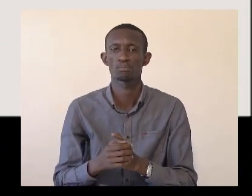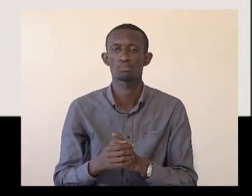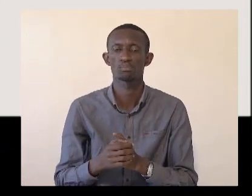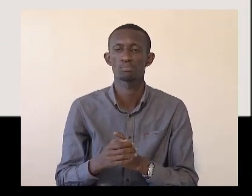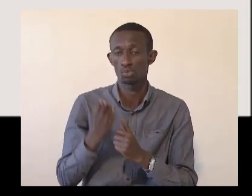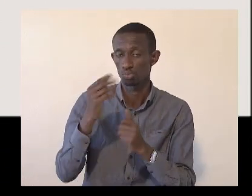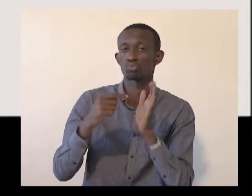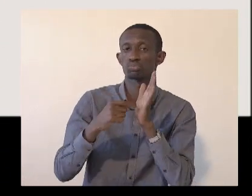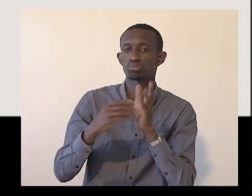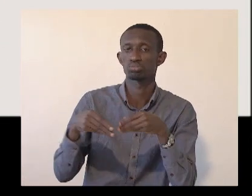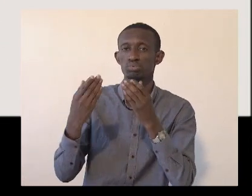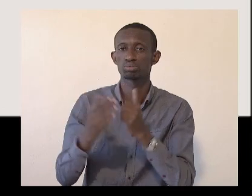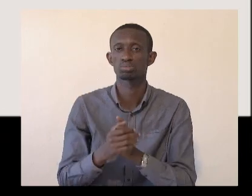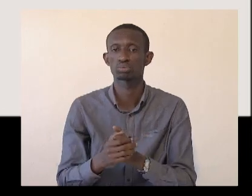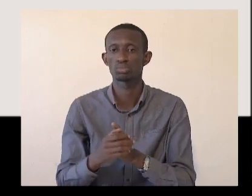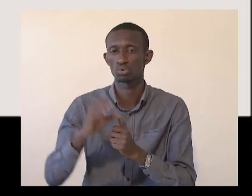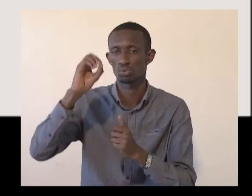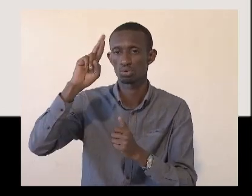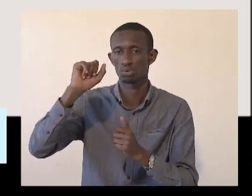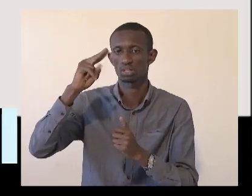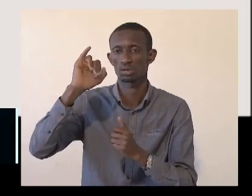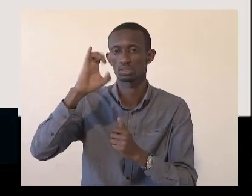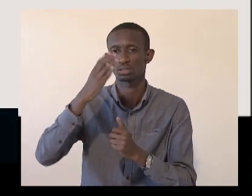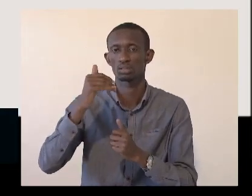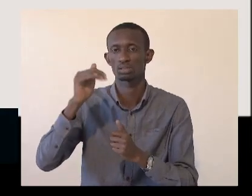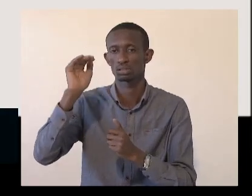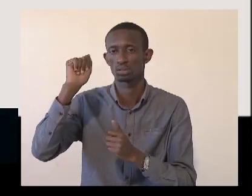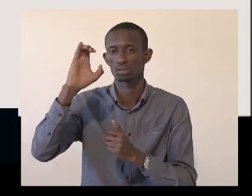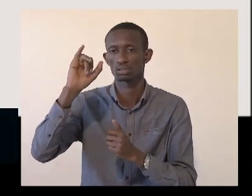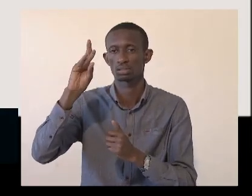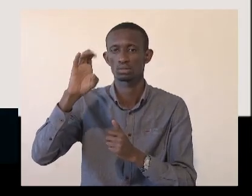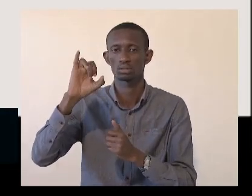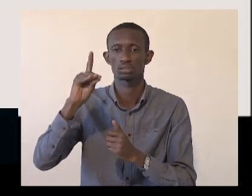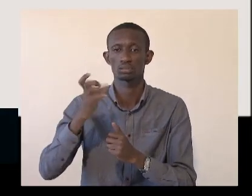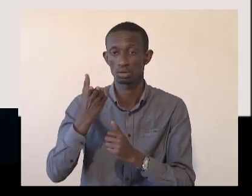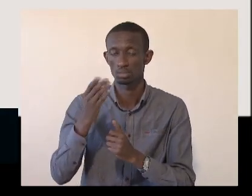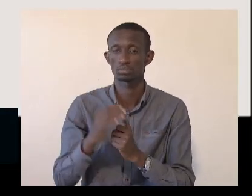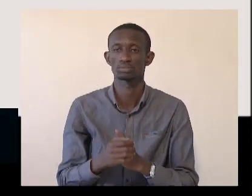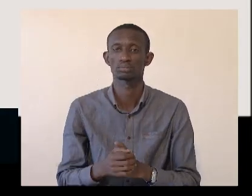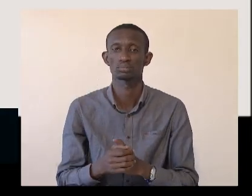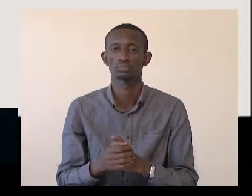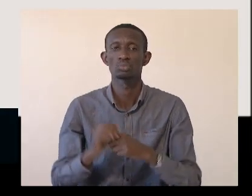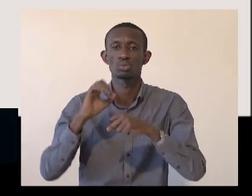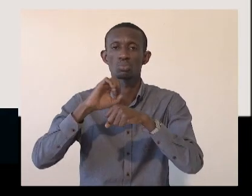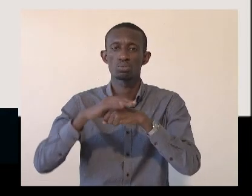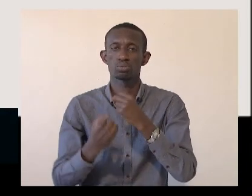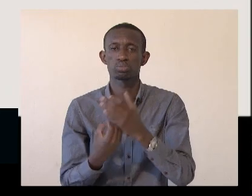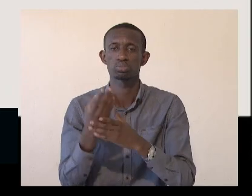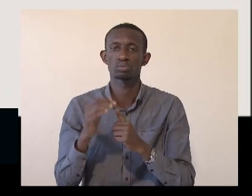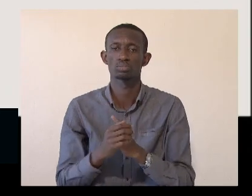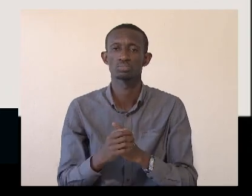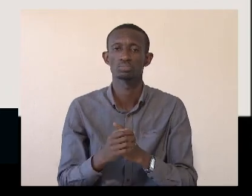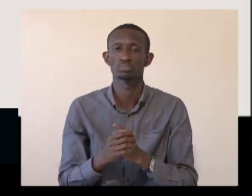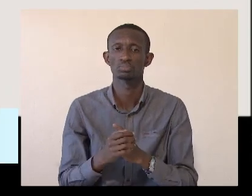is an example of an organic acid. And in that case, you produce acetate, salts